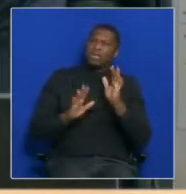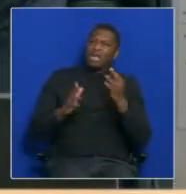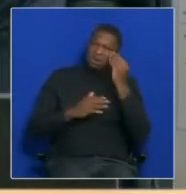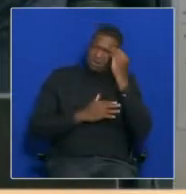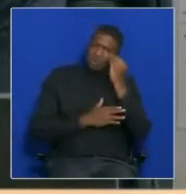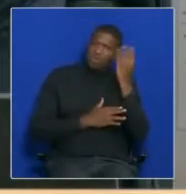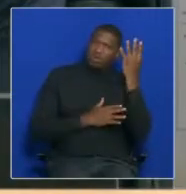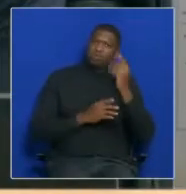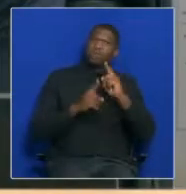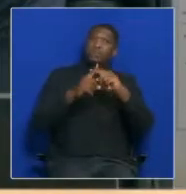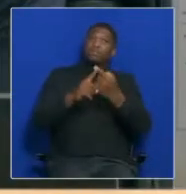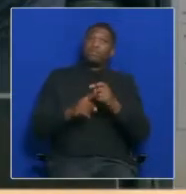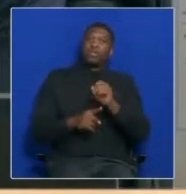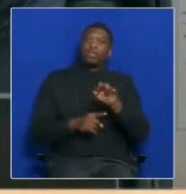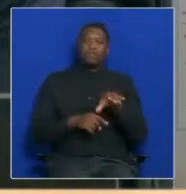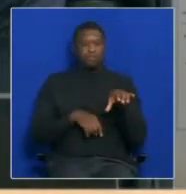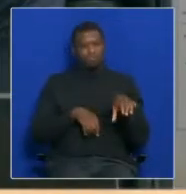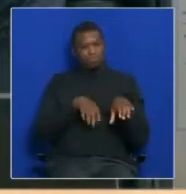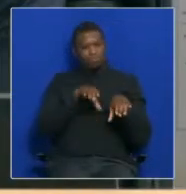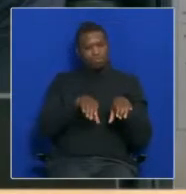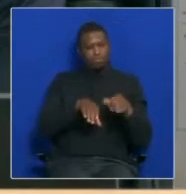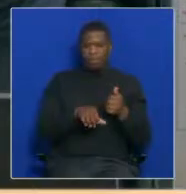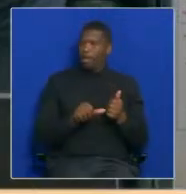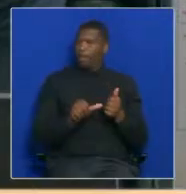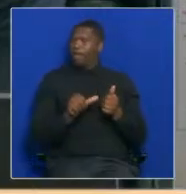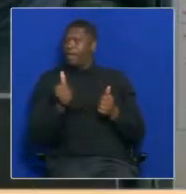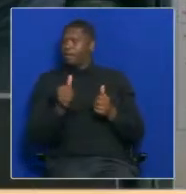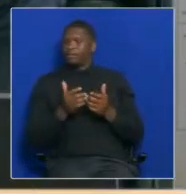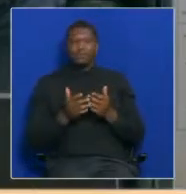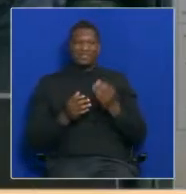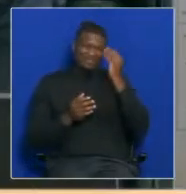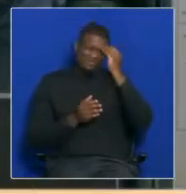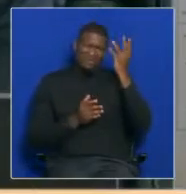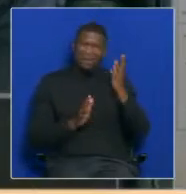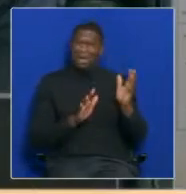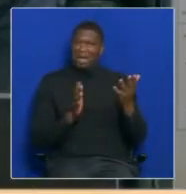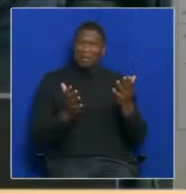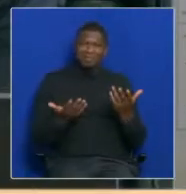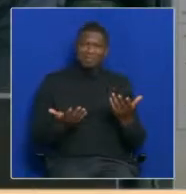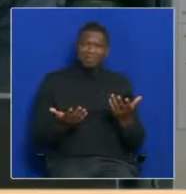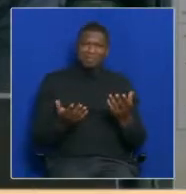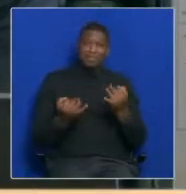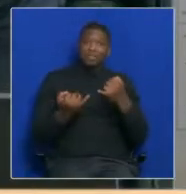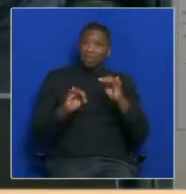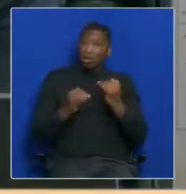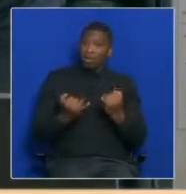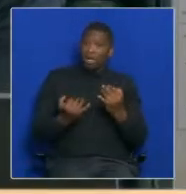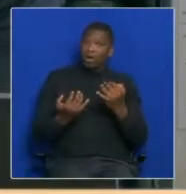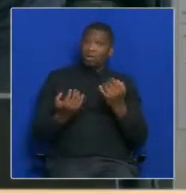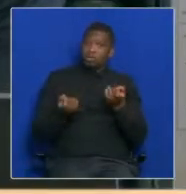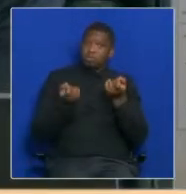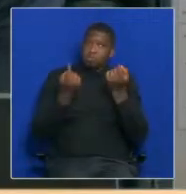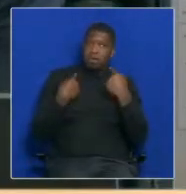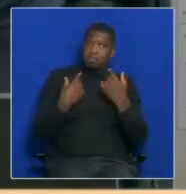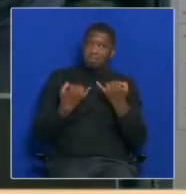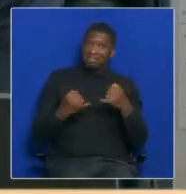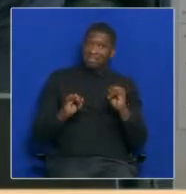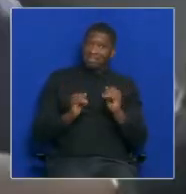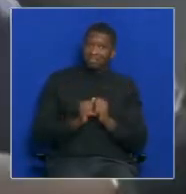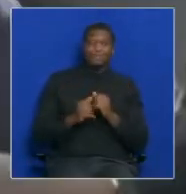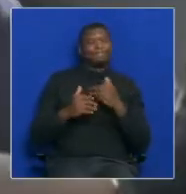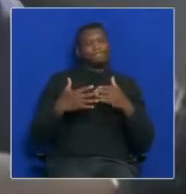I just would not understand the forgetting whatsoever. Not that I understand it now, not at all. Anyway, let's